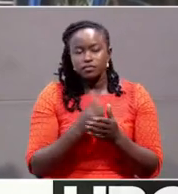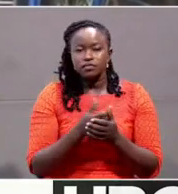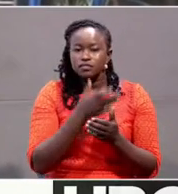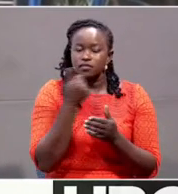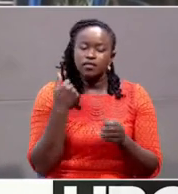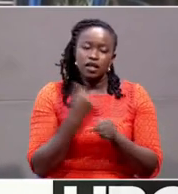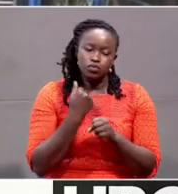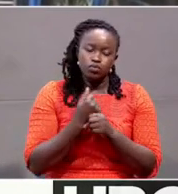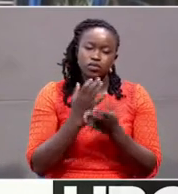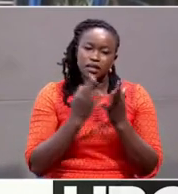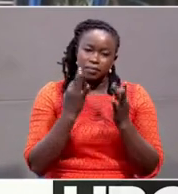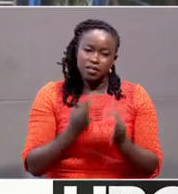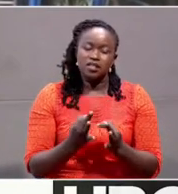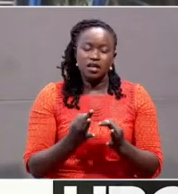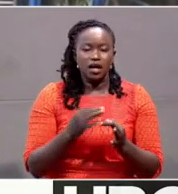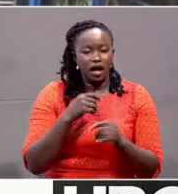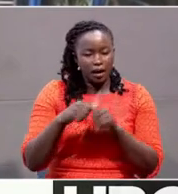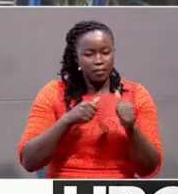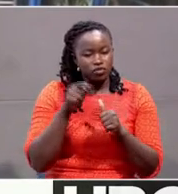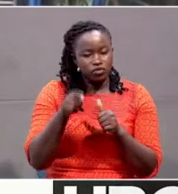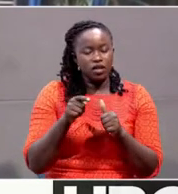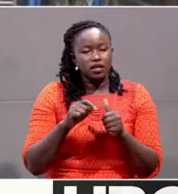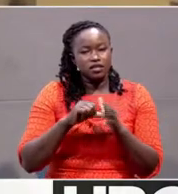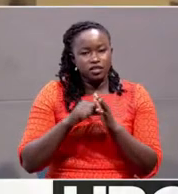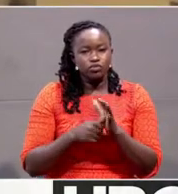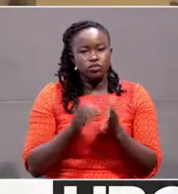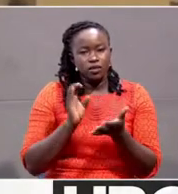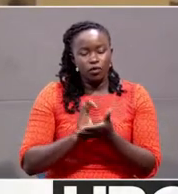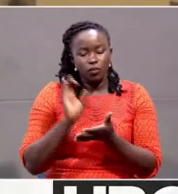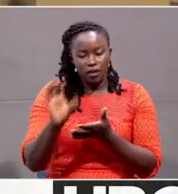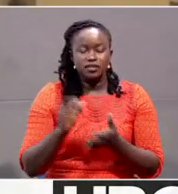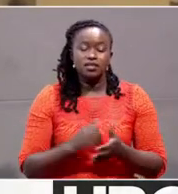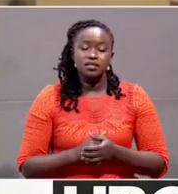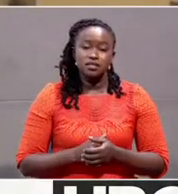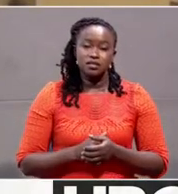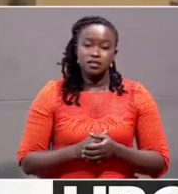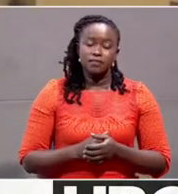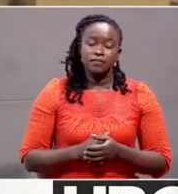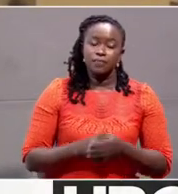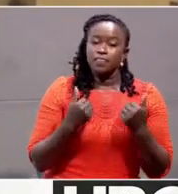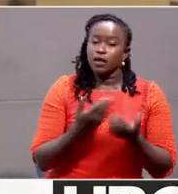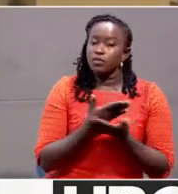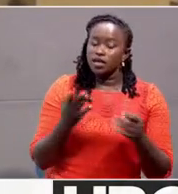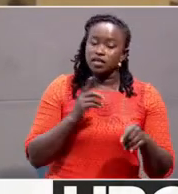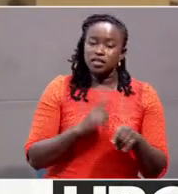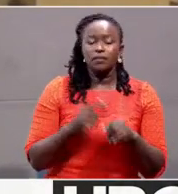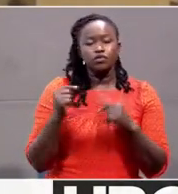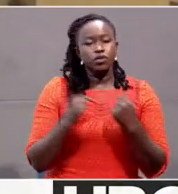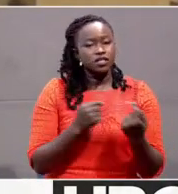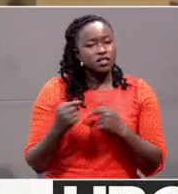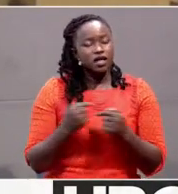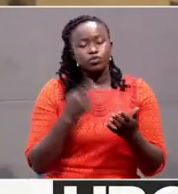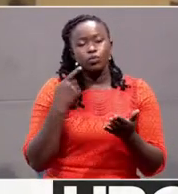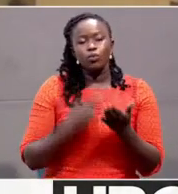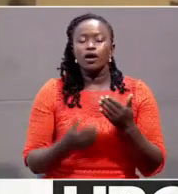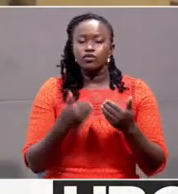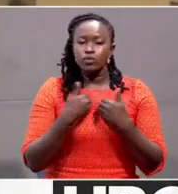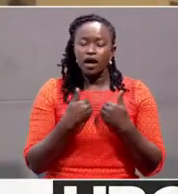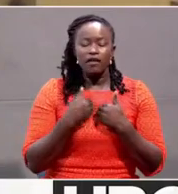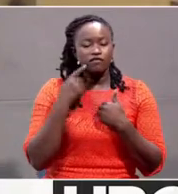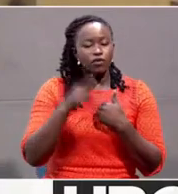something about it, to, in the form of compensation. They are returning these guns. What do we have for